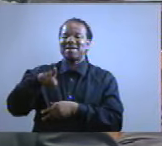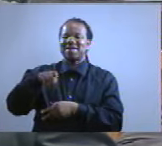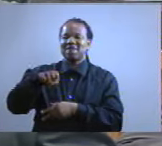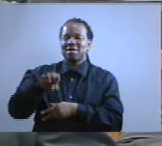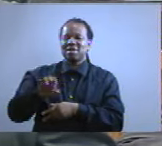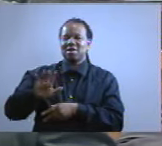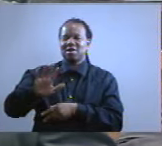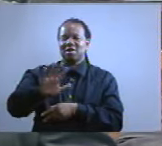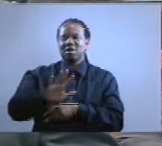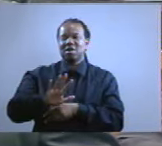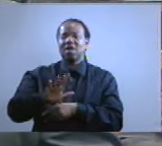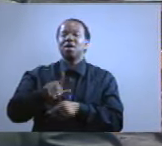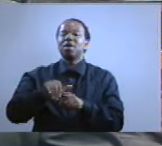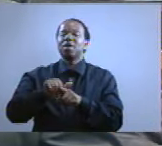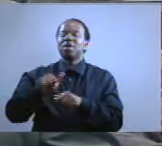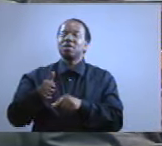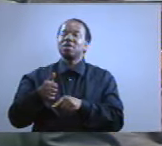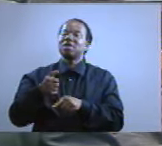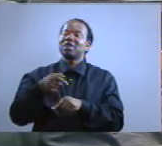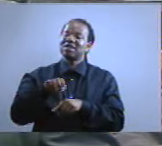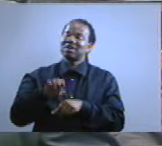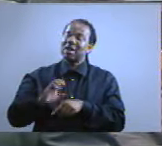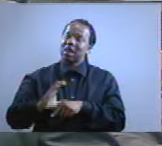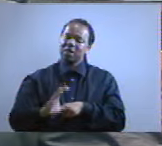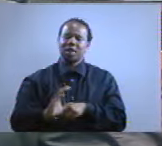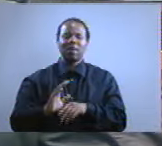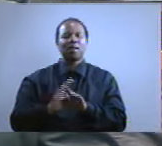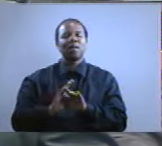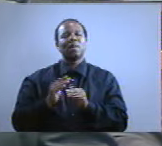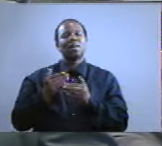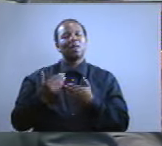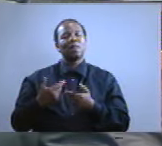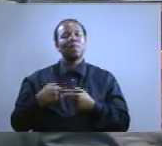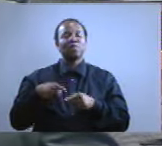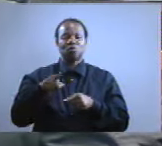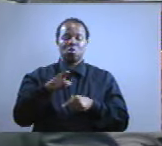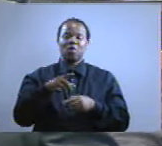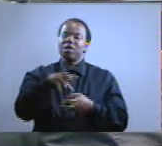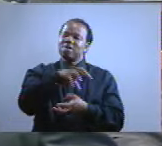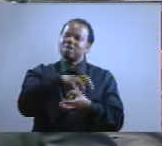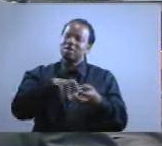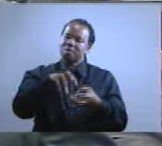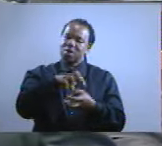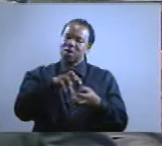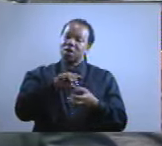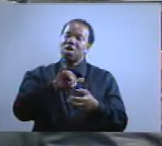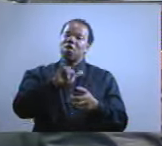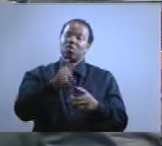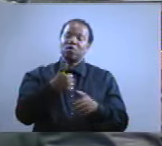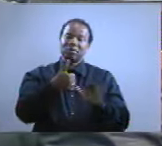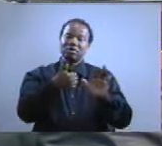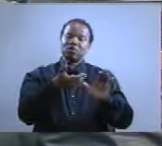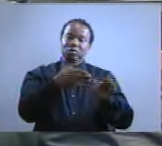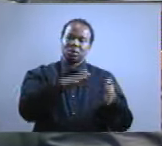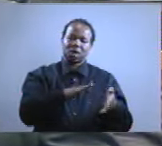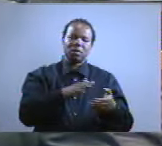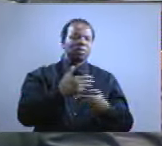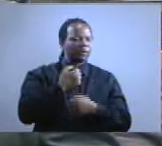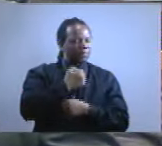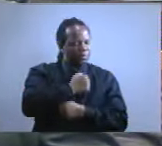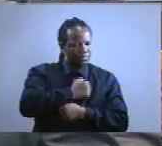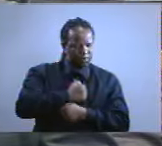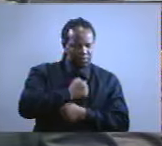London respectively. Conveys our sincere condolences to the family and friends of the 6 victims.